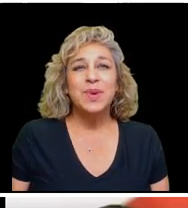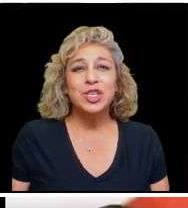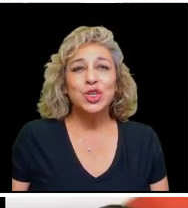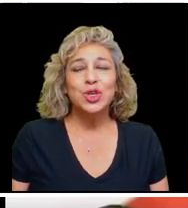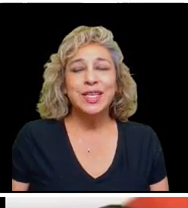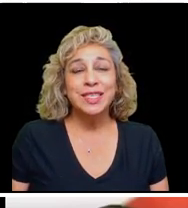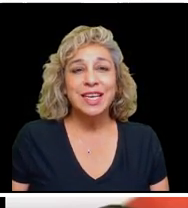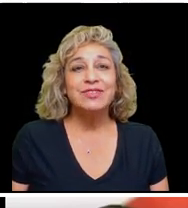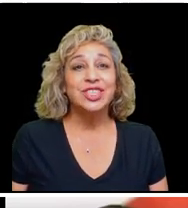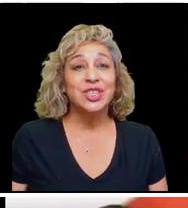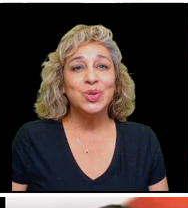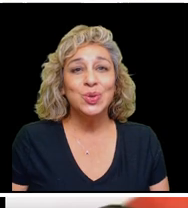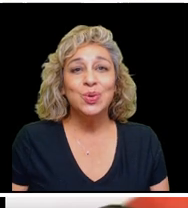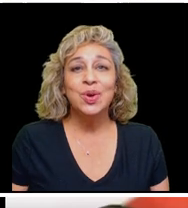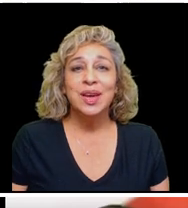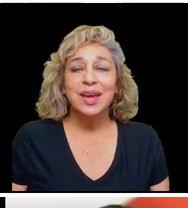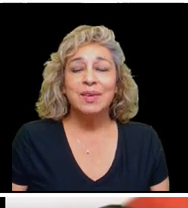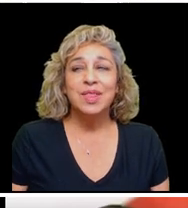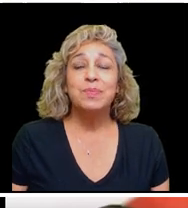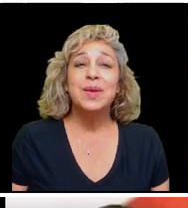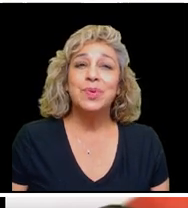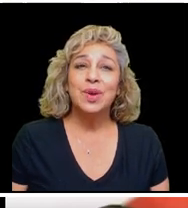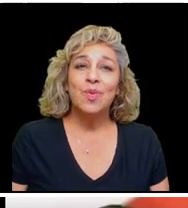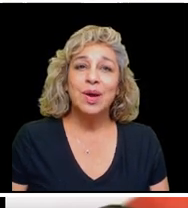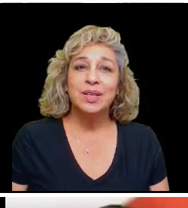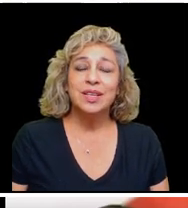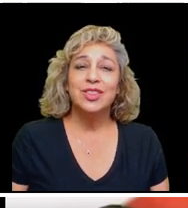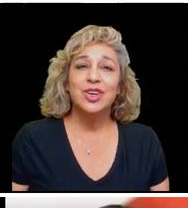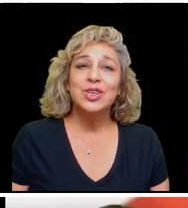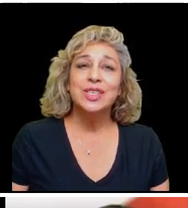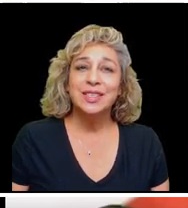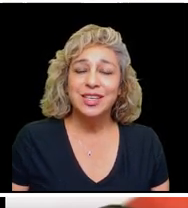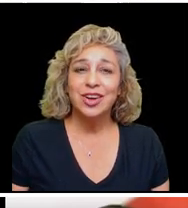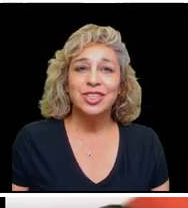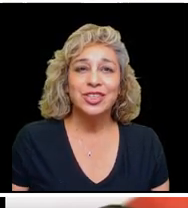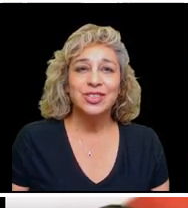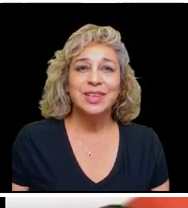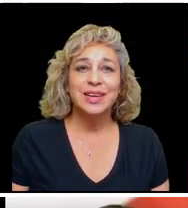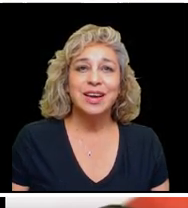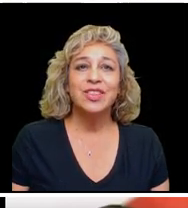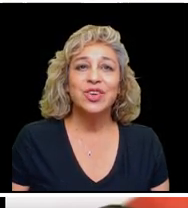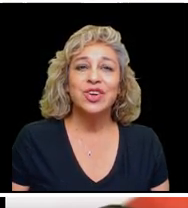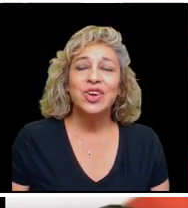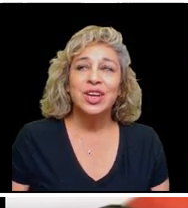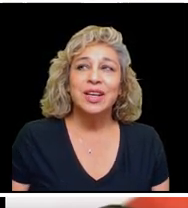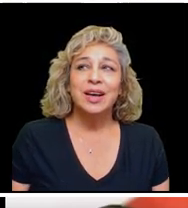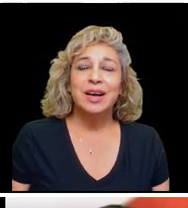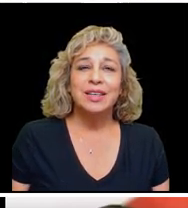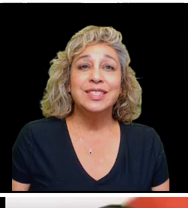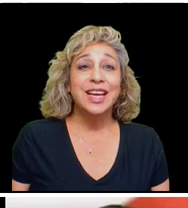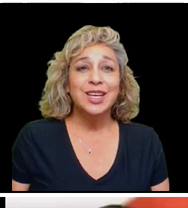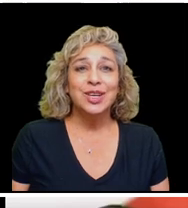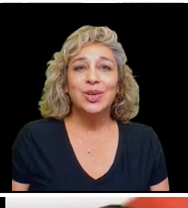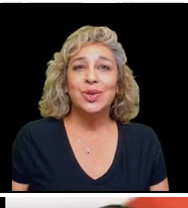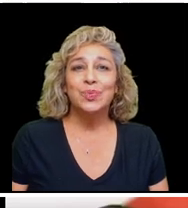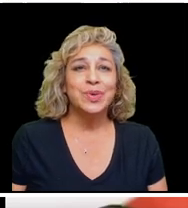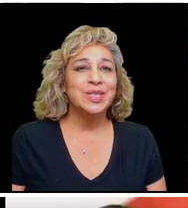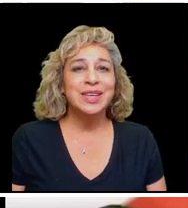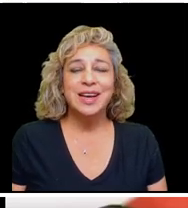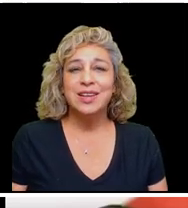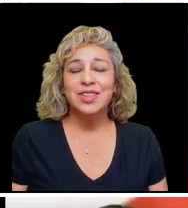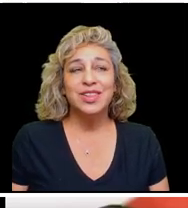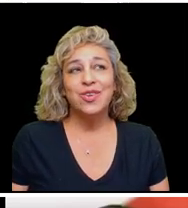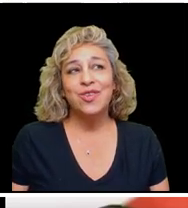a special incentives to the people that want the nurses and doctors and other technical